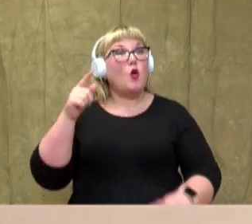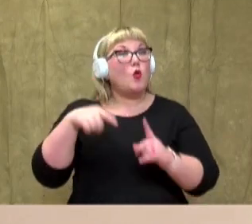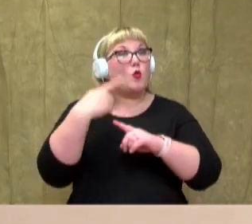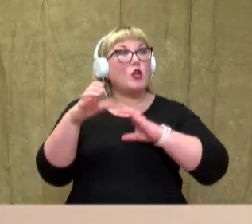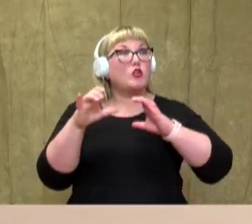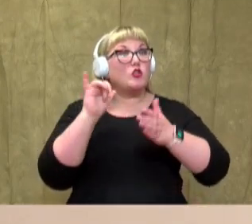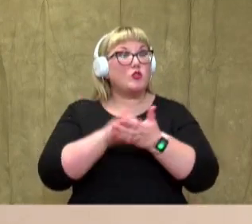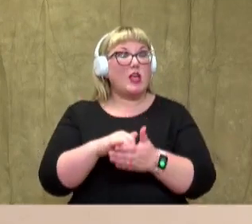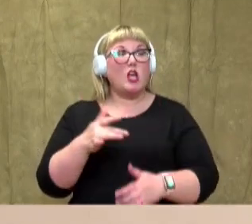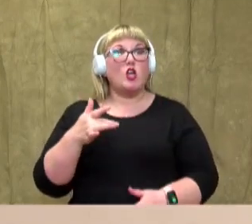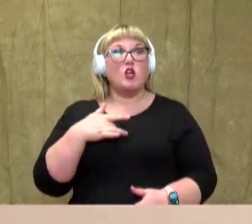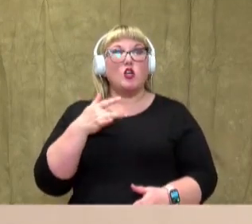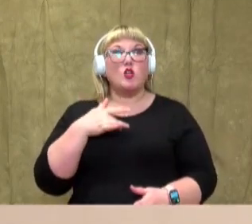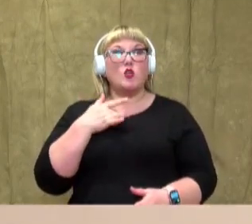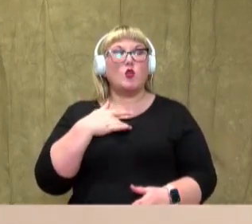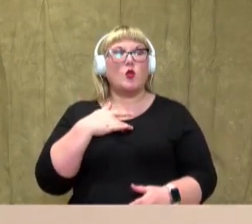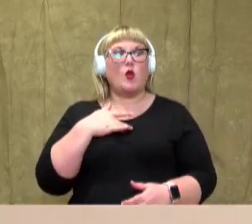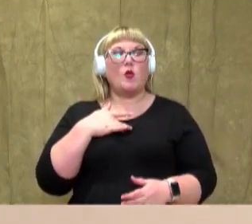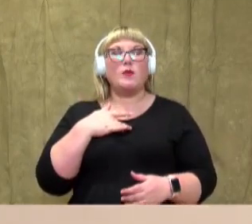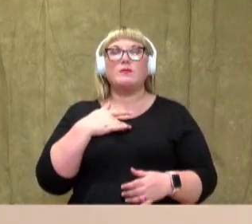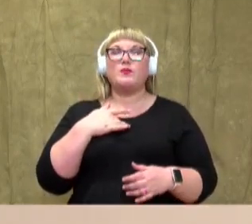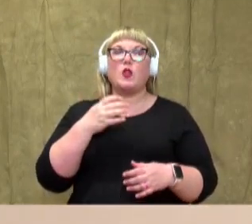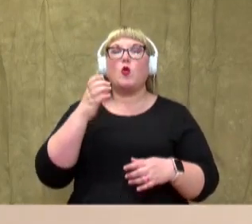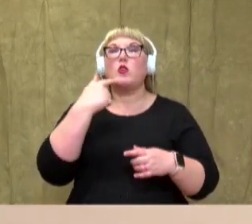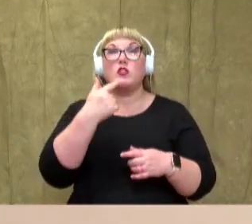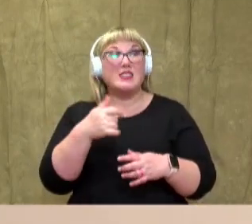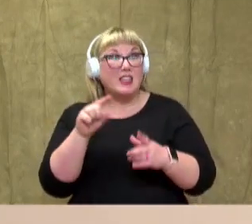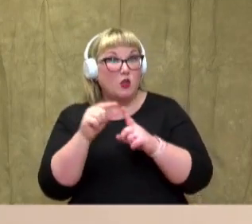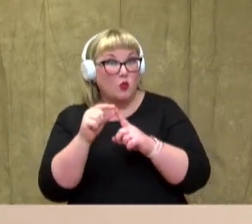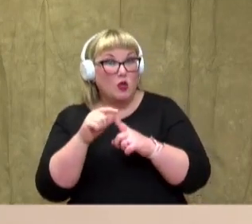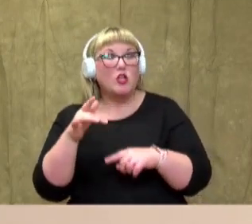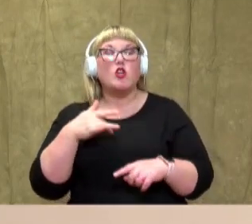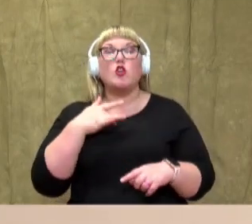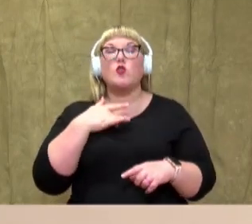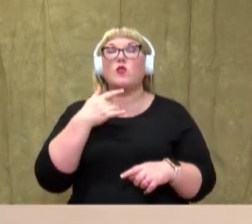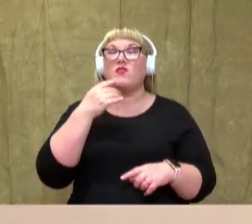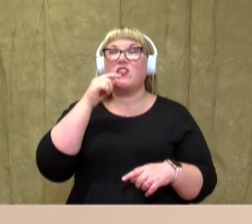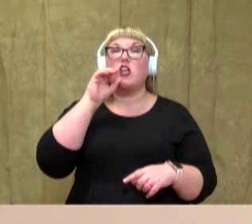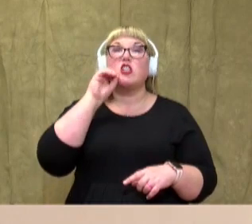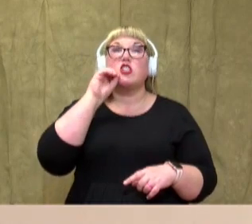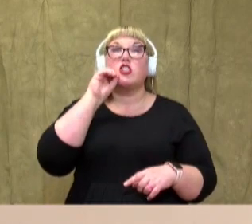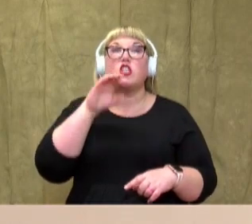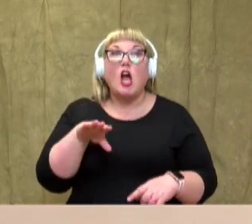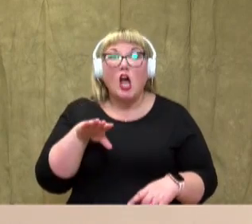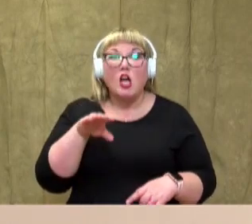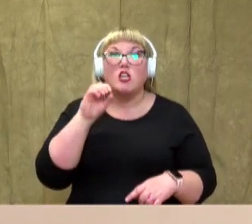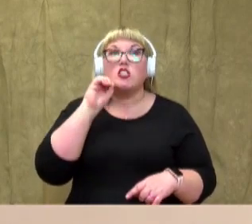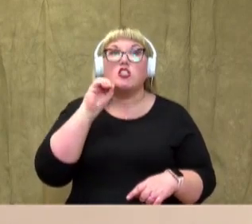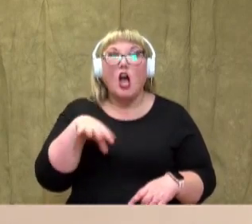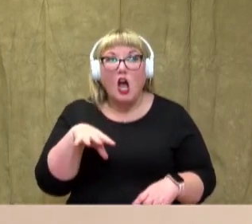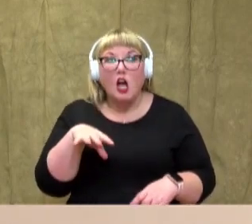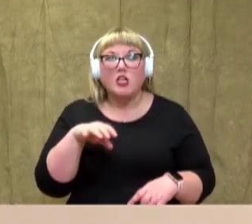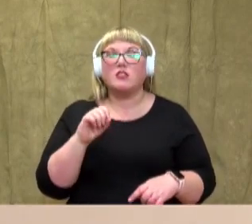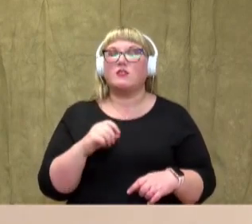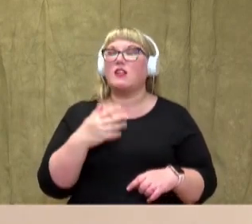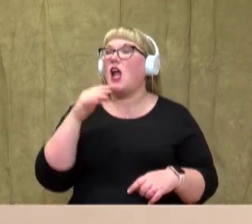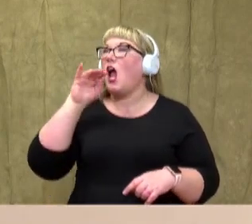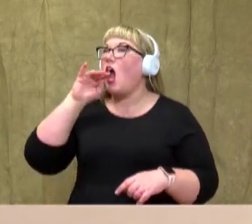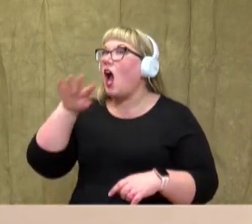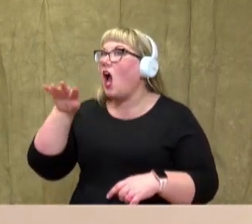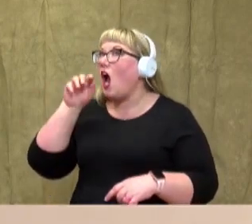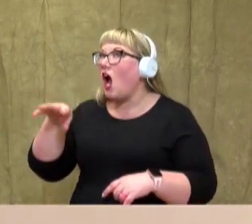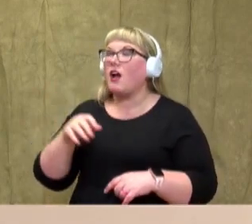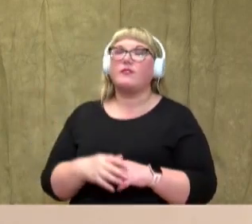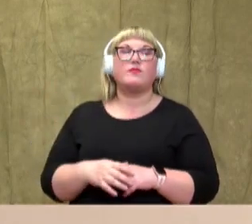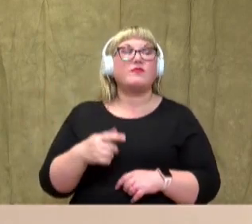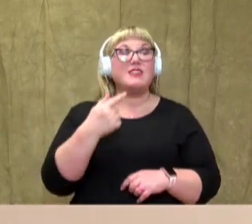a burst of air come out your mouth. Your tongue will push up at the top of your teeth. Ch, ch, ch, ch. Say